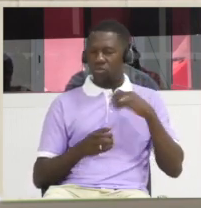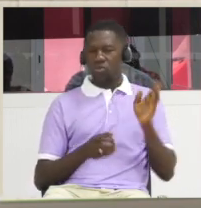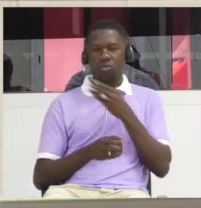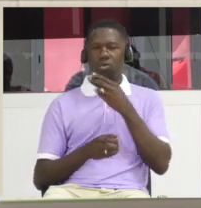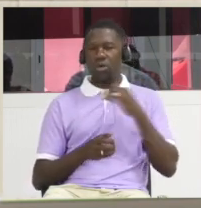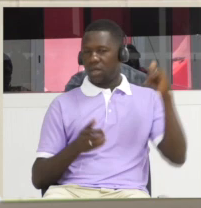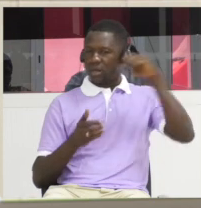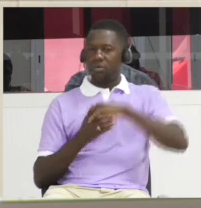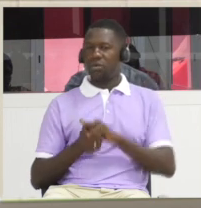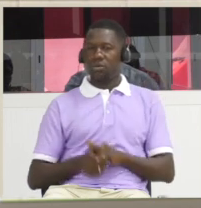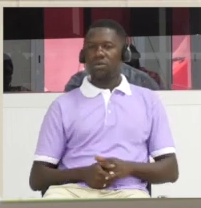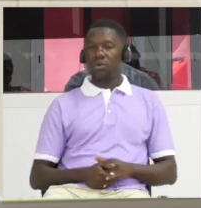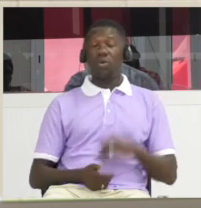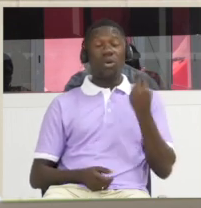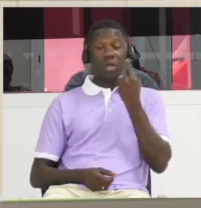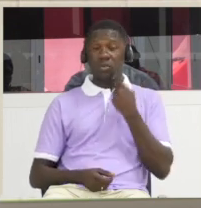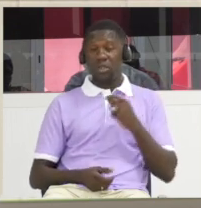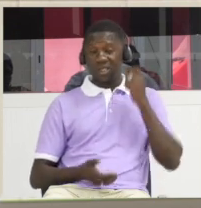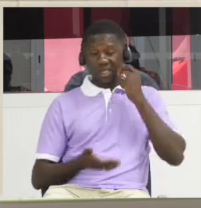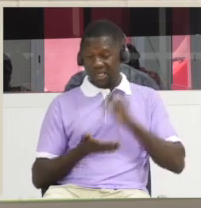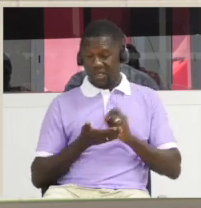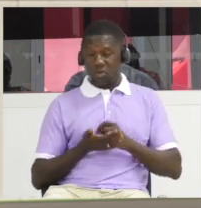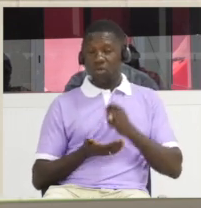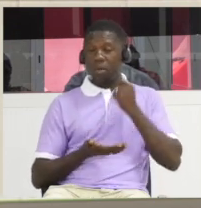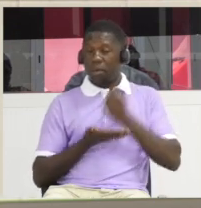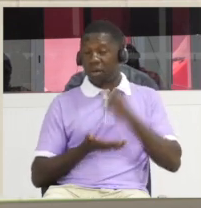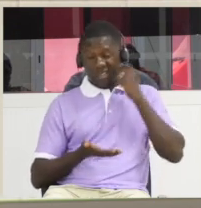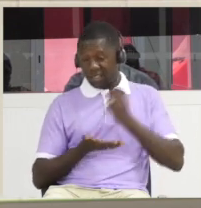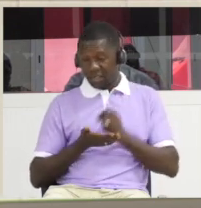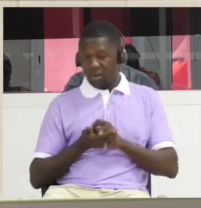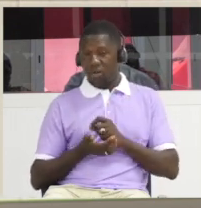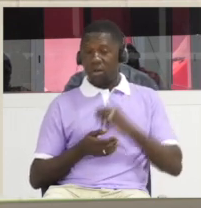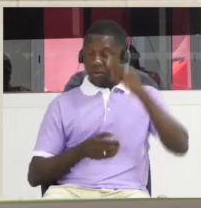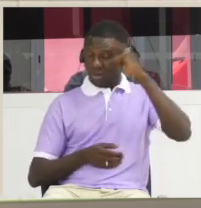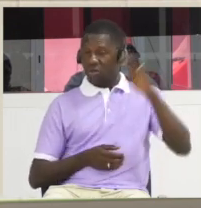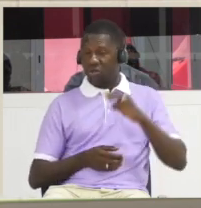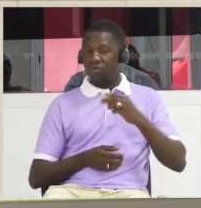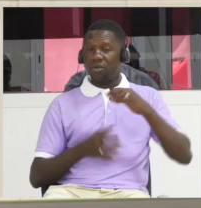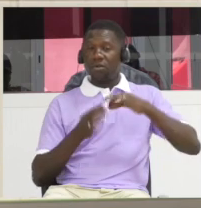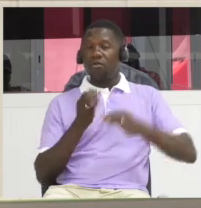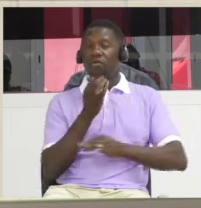unless you are the Secretary General of or the Permanent Secretary, Ministry of Foreign Affairs.